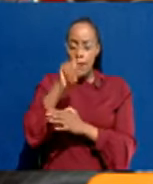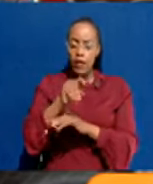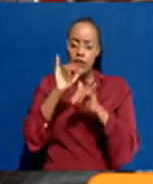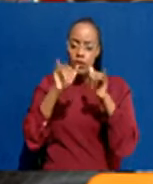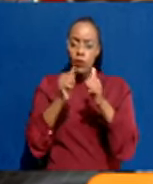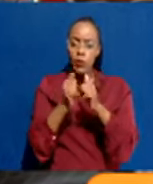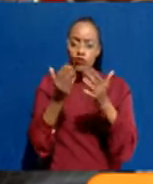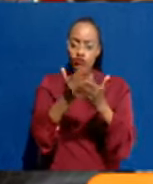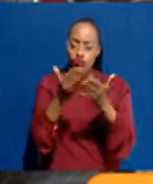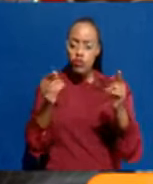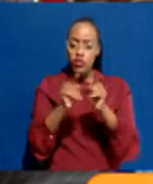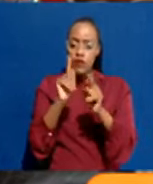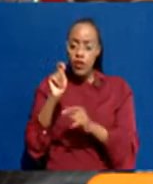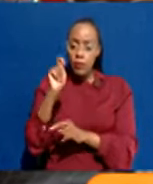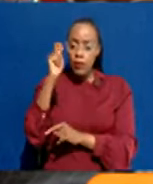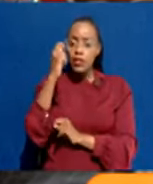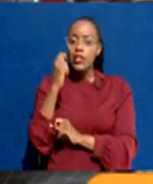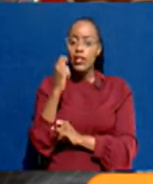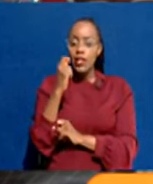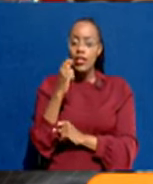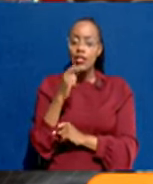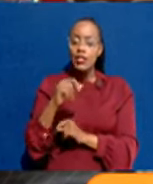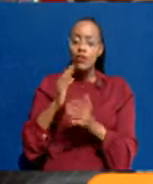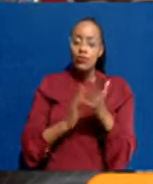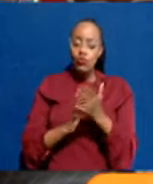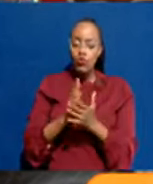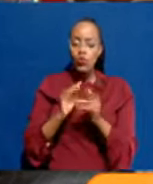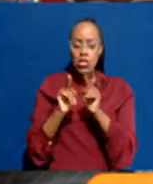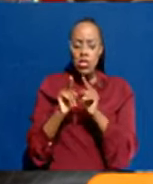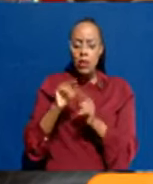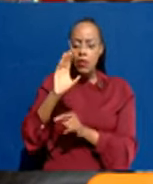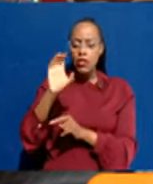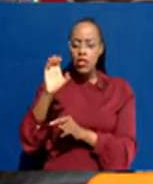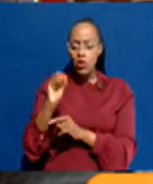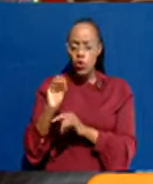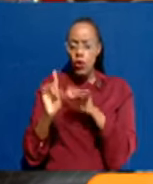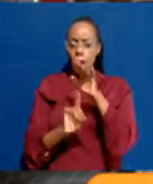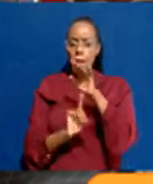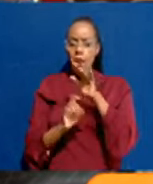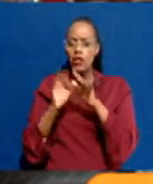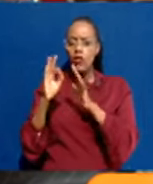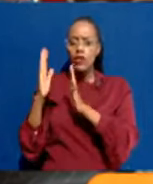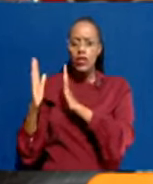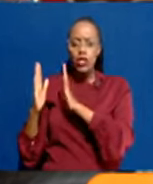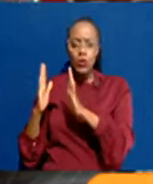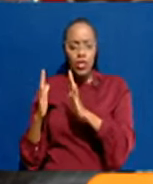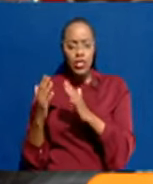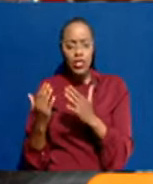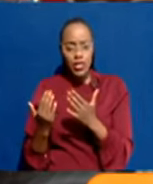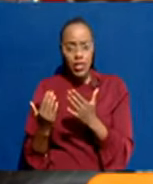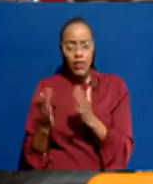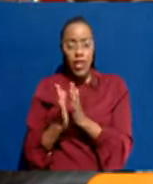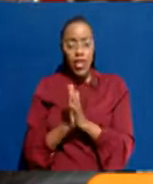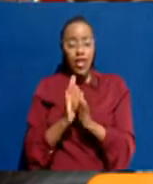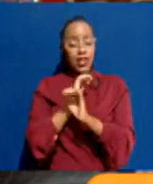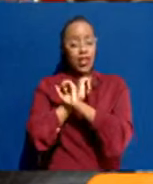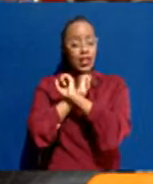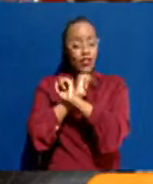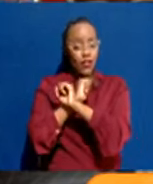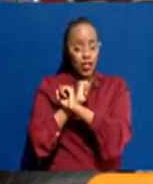you, with the President, as CEO. Minister for Security and